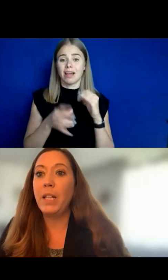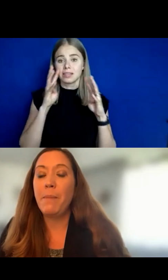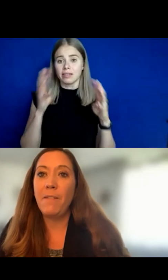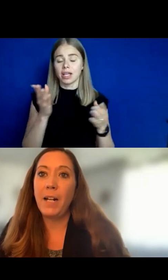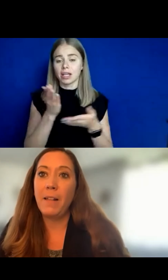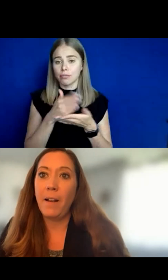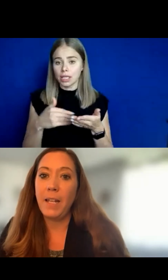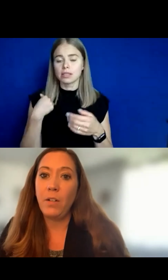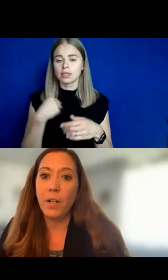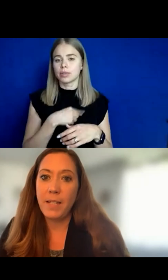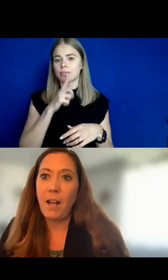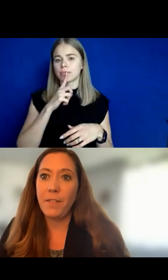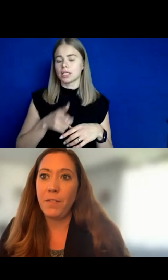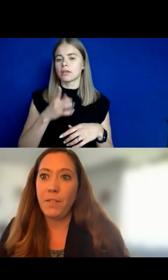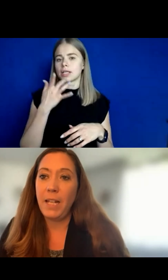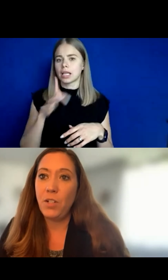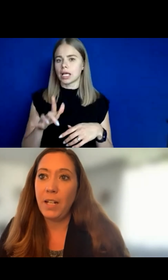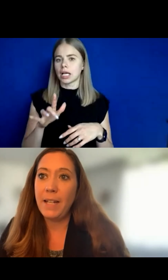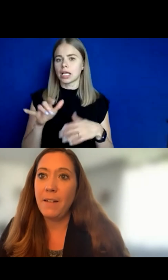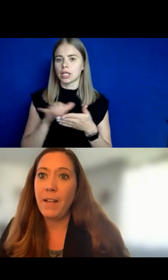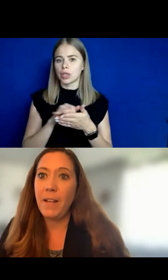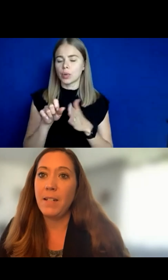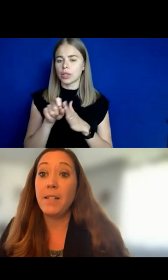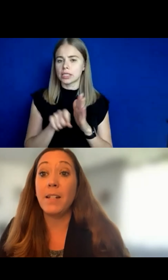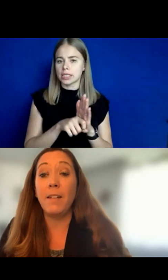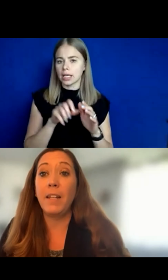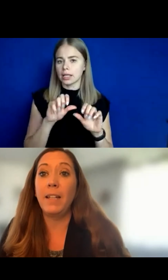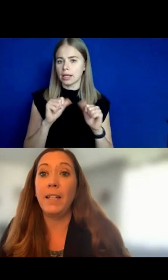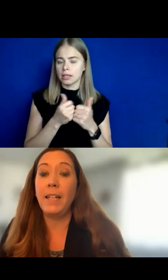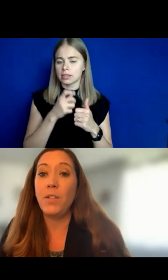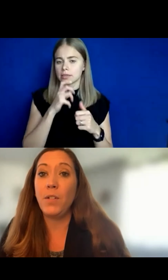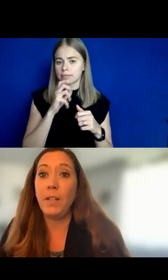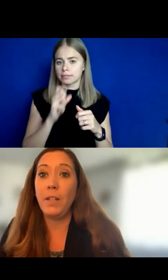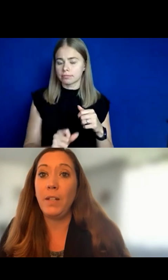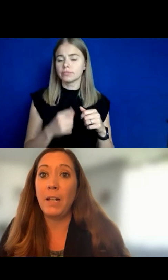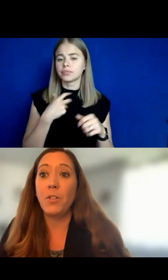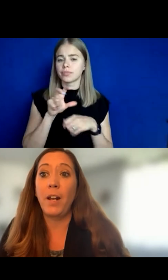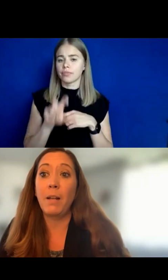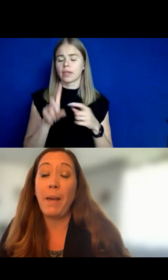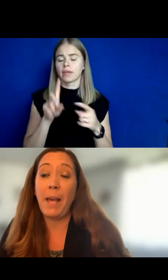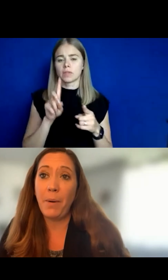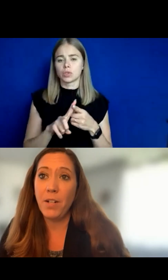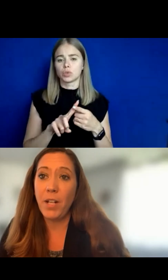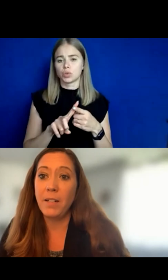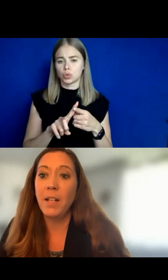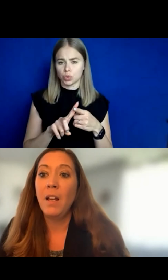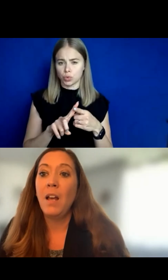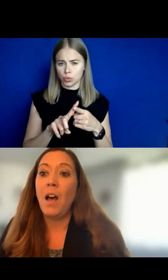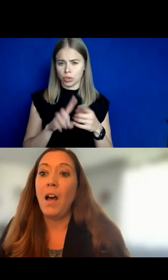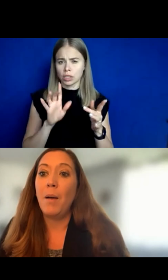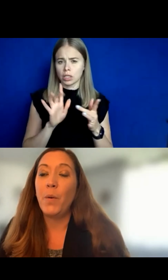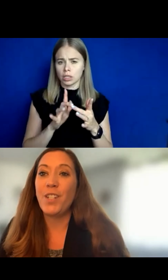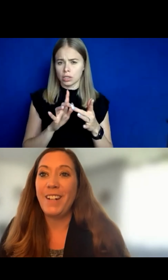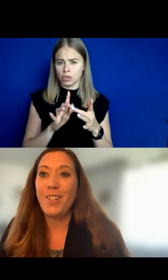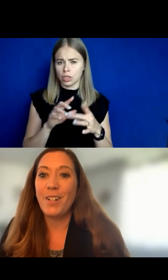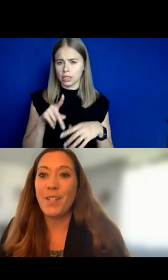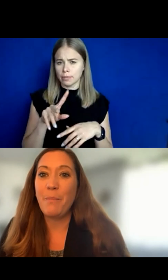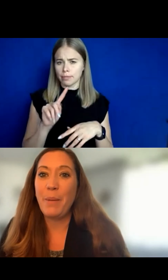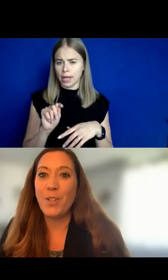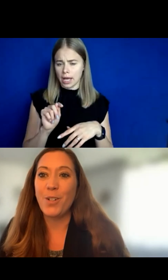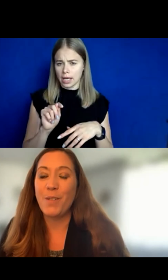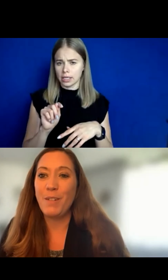have really been very lucky. New York State Office for the Aging has invested significantly into the animatronic pet project, which Sandy